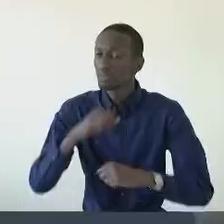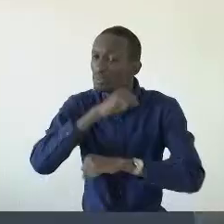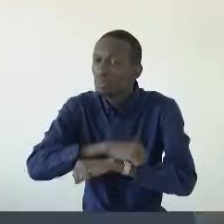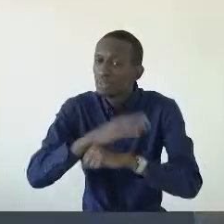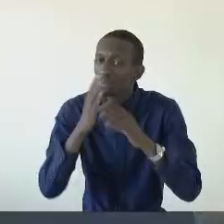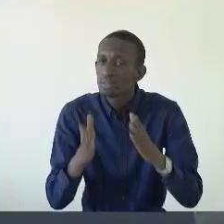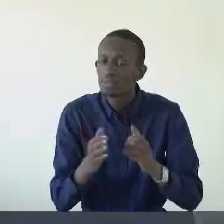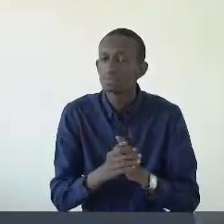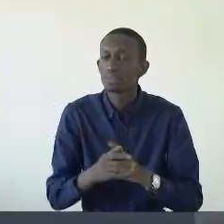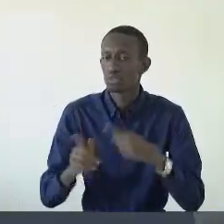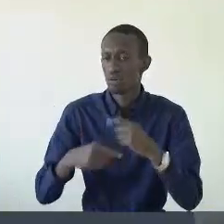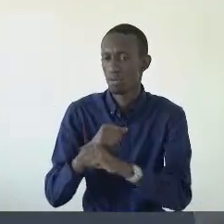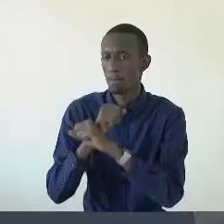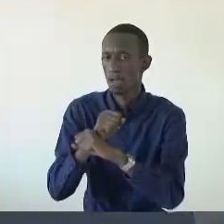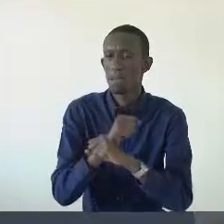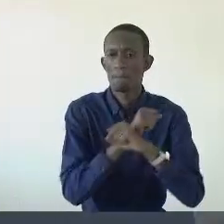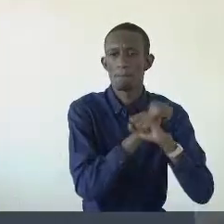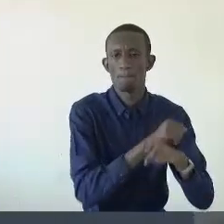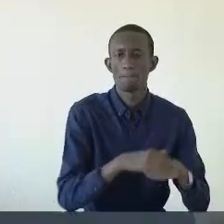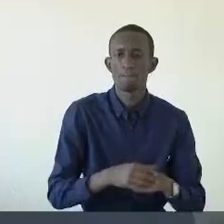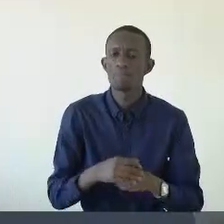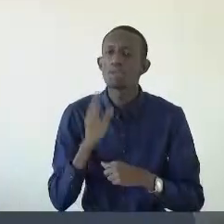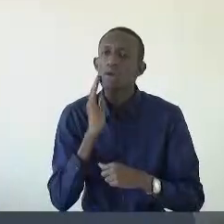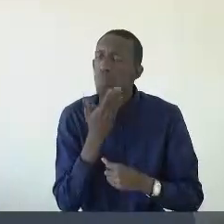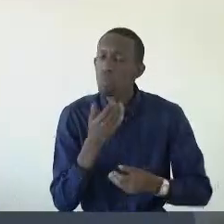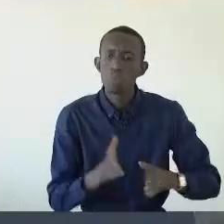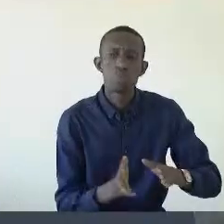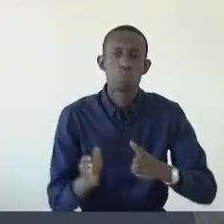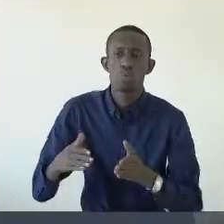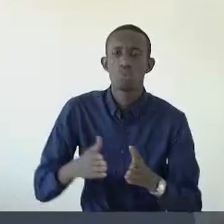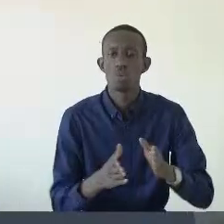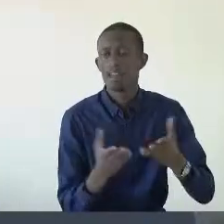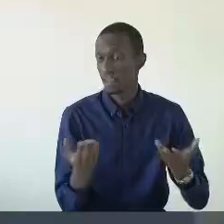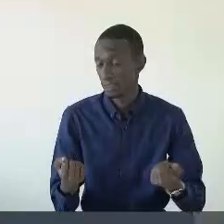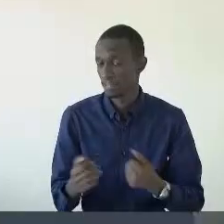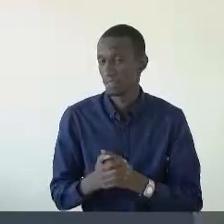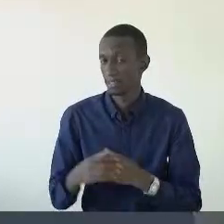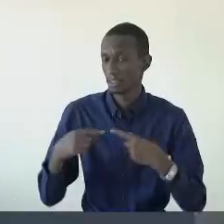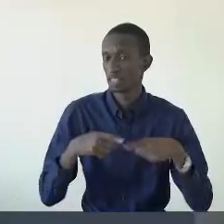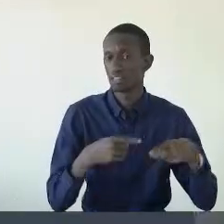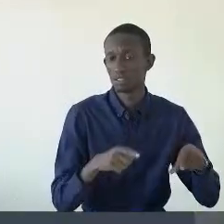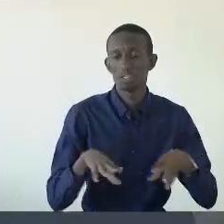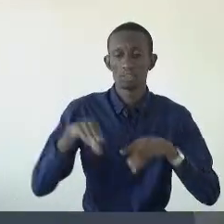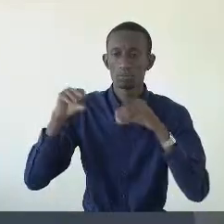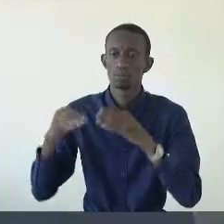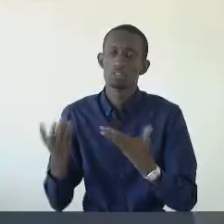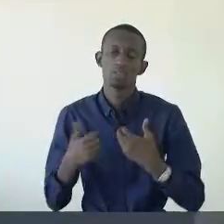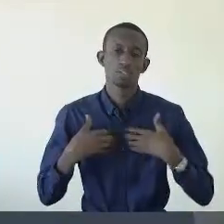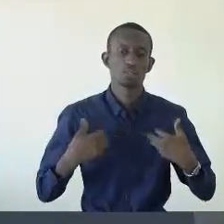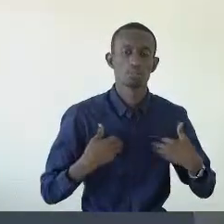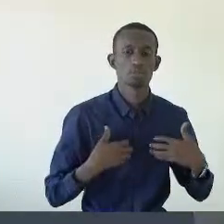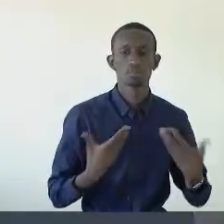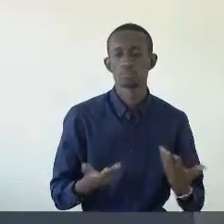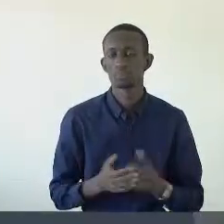Students, let us protect our rivers. They have different plants. They have different animals. Let